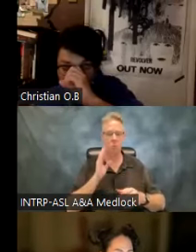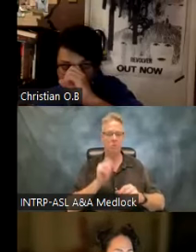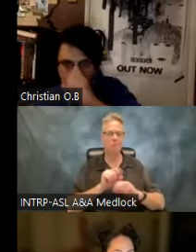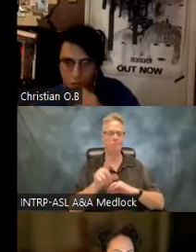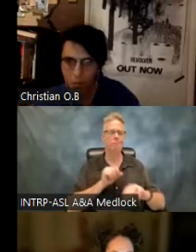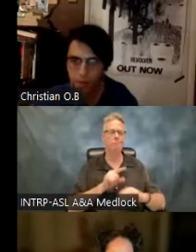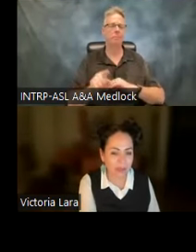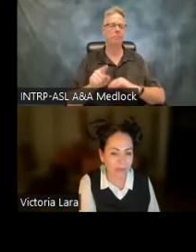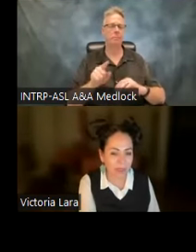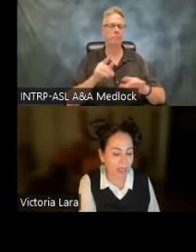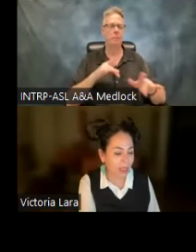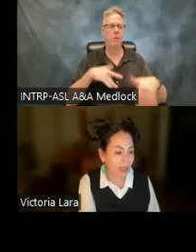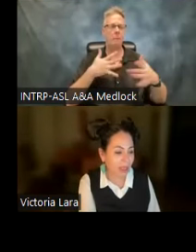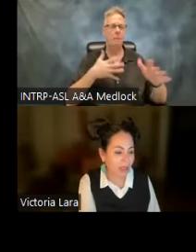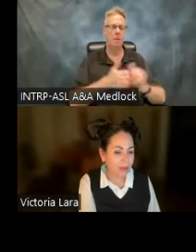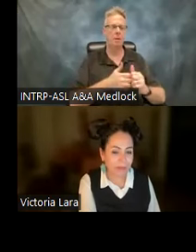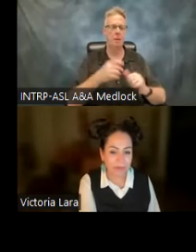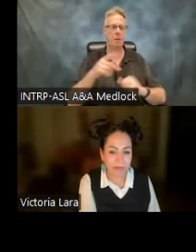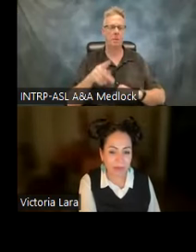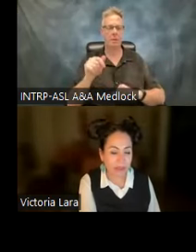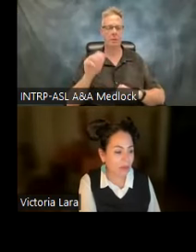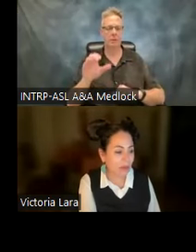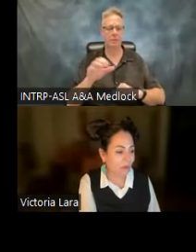from the PAC.